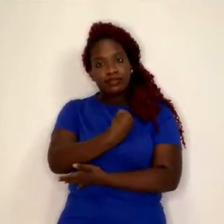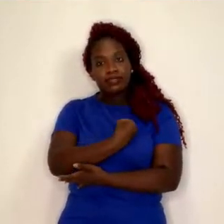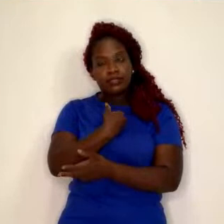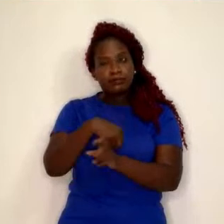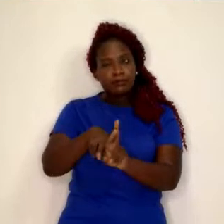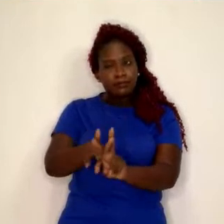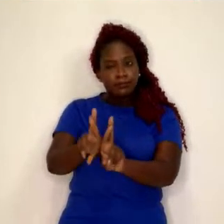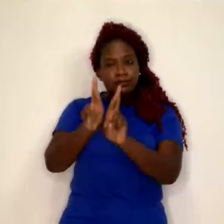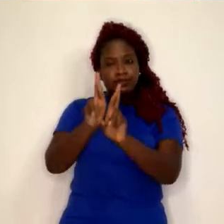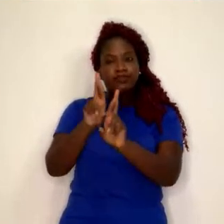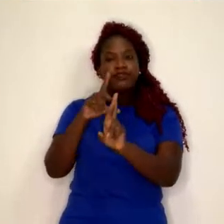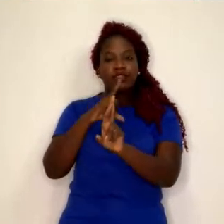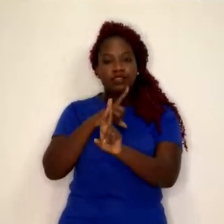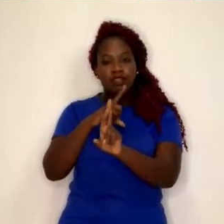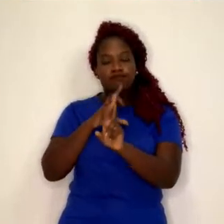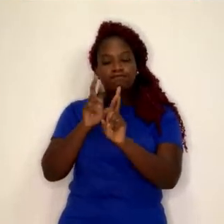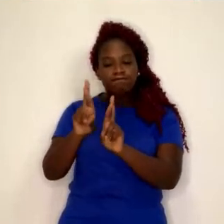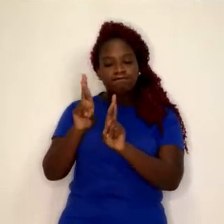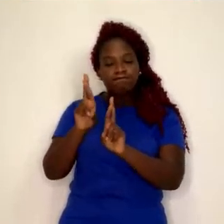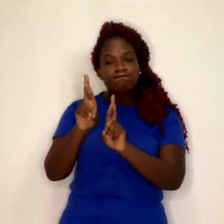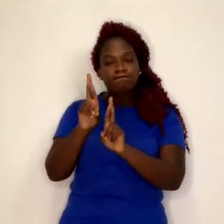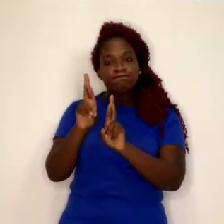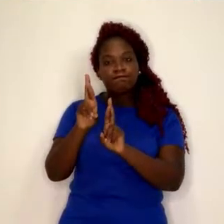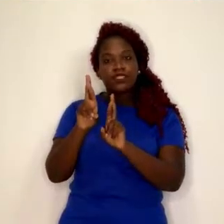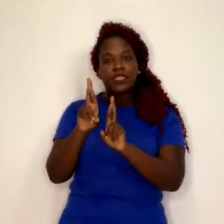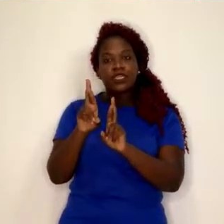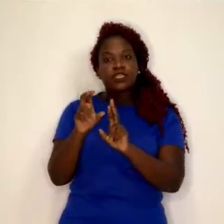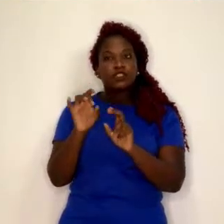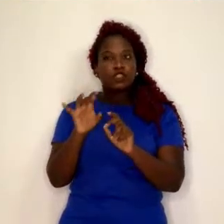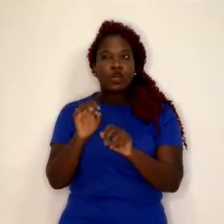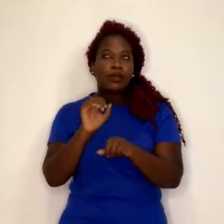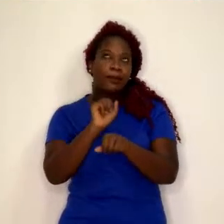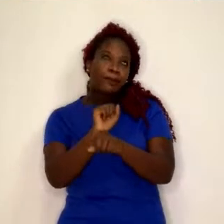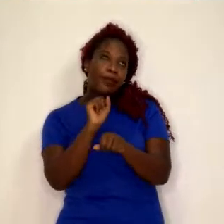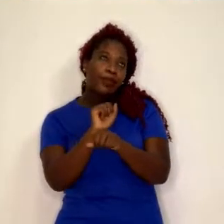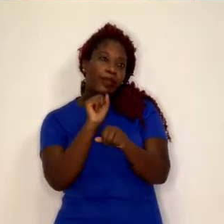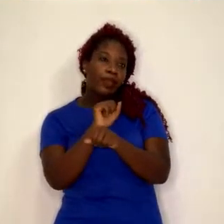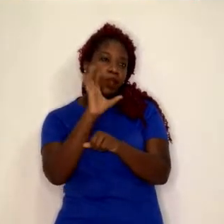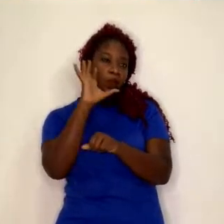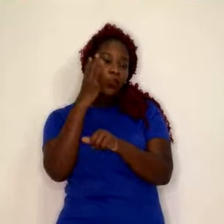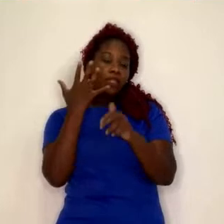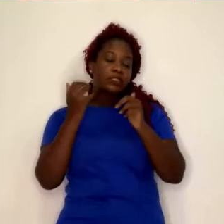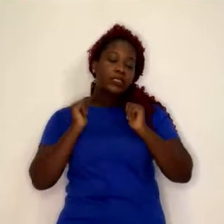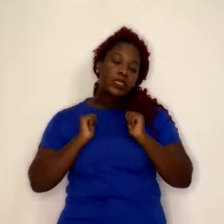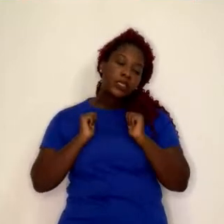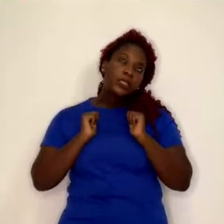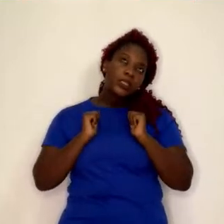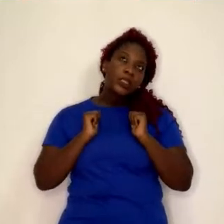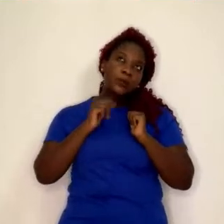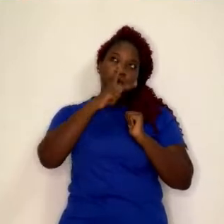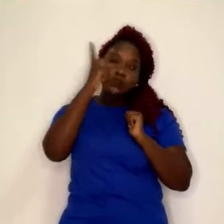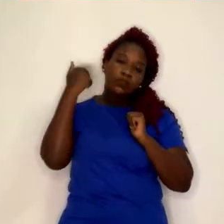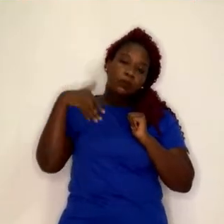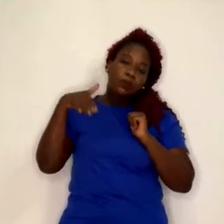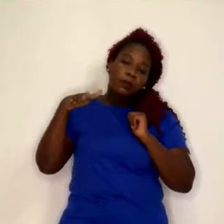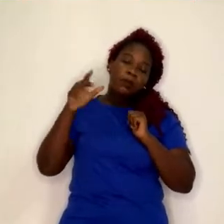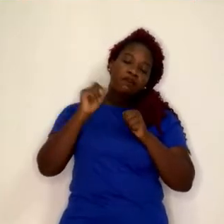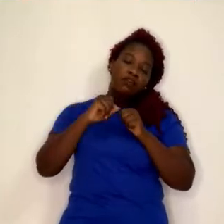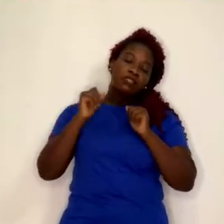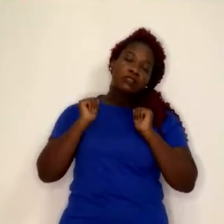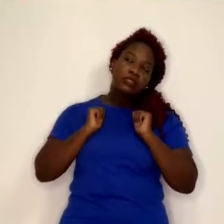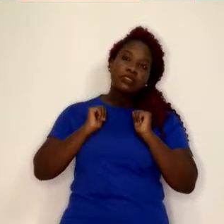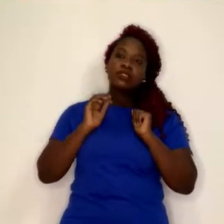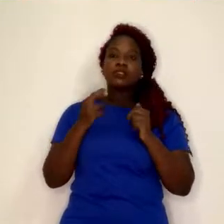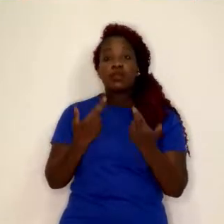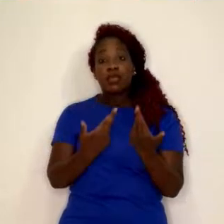is to keep this expectation alive and not to wait that something and that